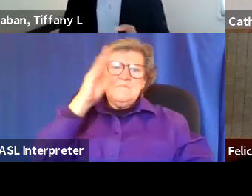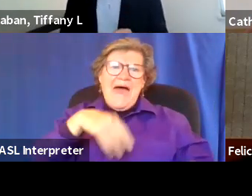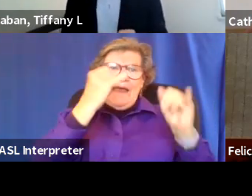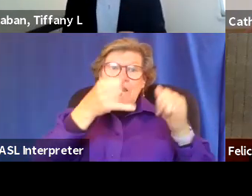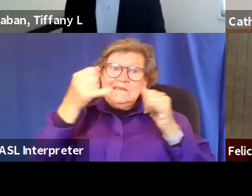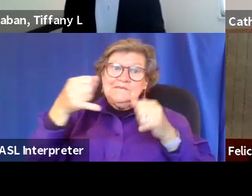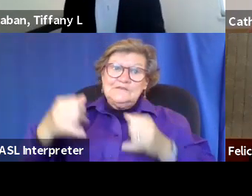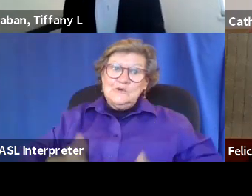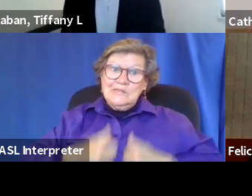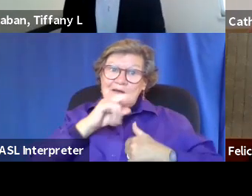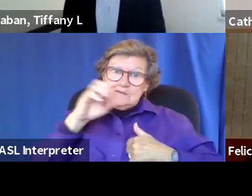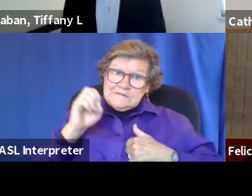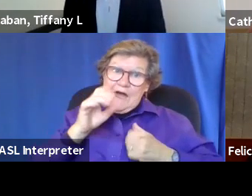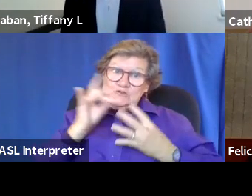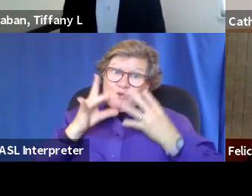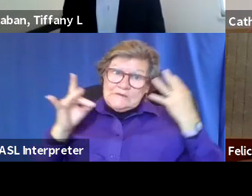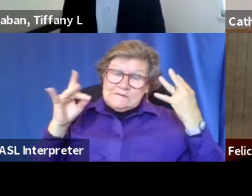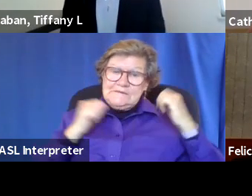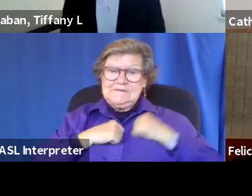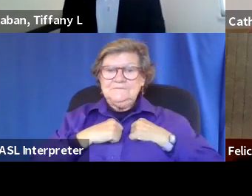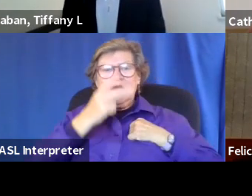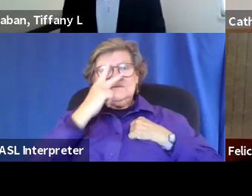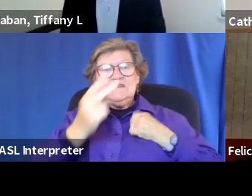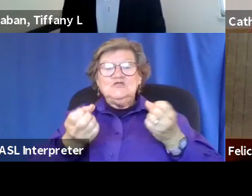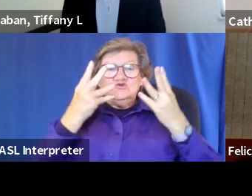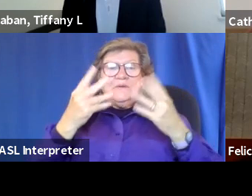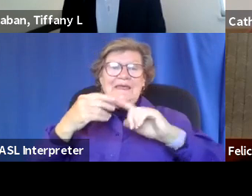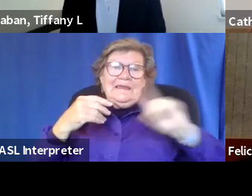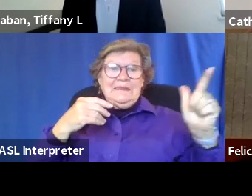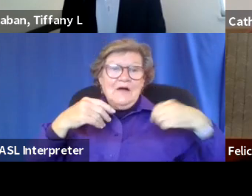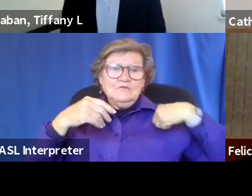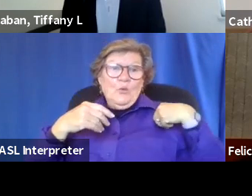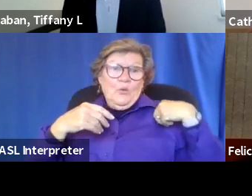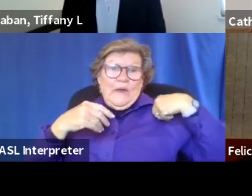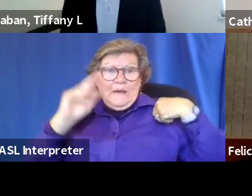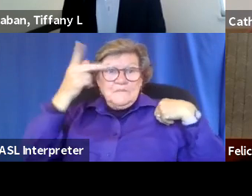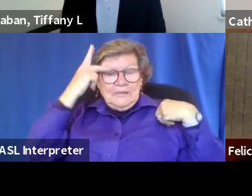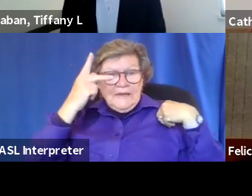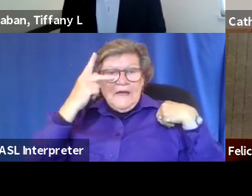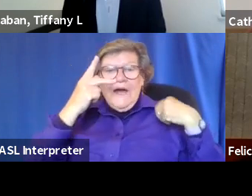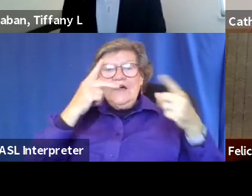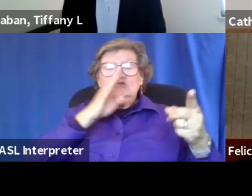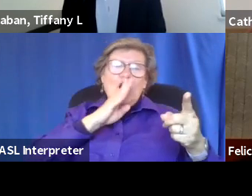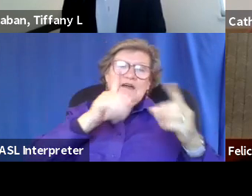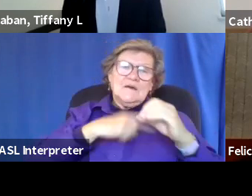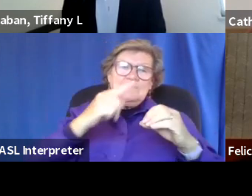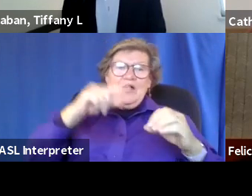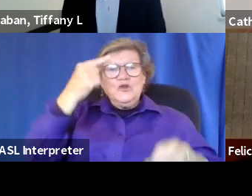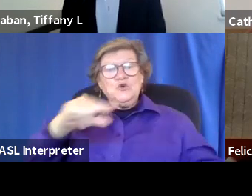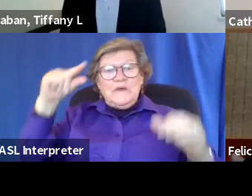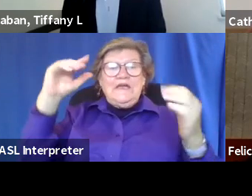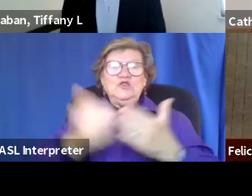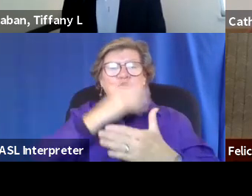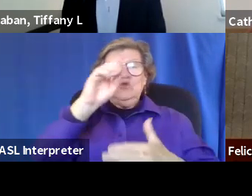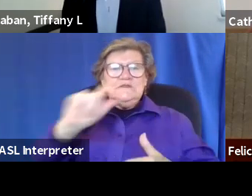individual lifestyle choices. I'm seeing too many left-wing political operatives popping off about the Green New Deal while at the same time,